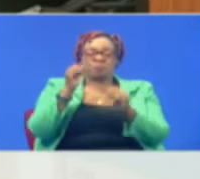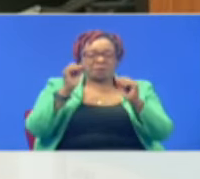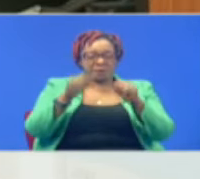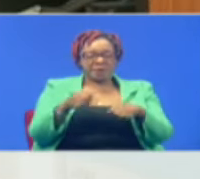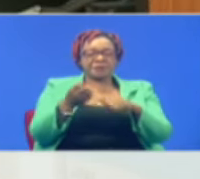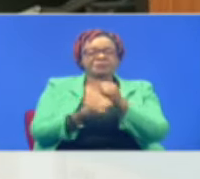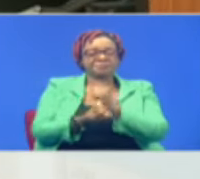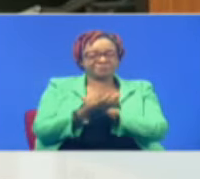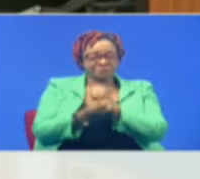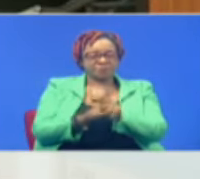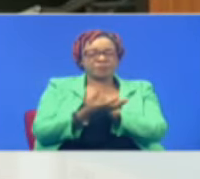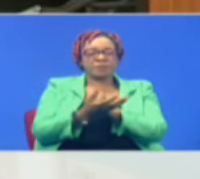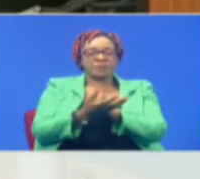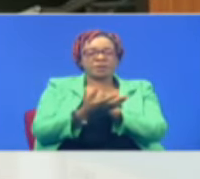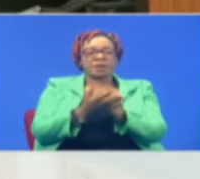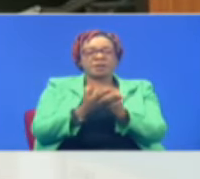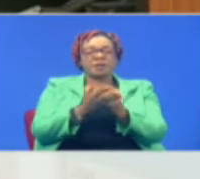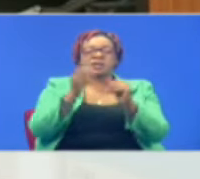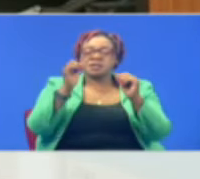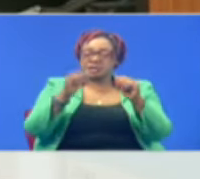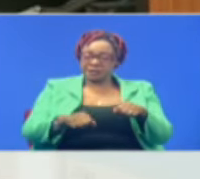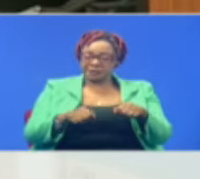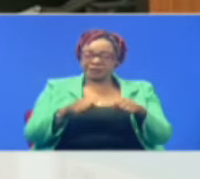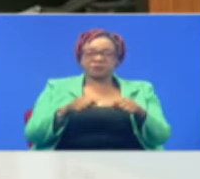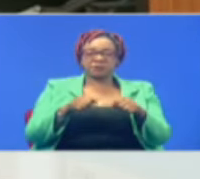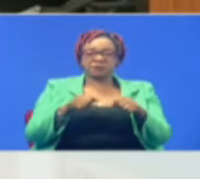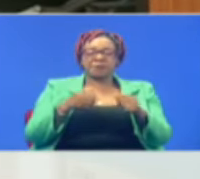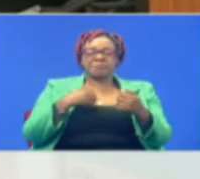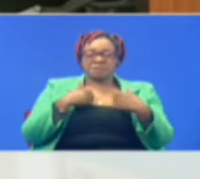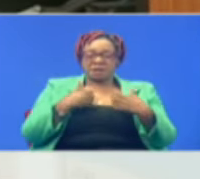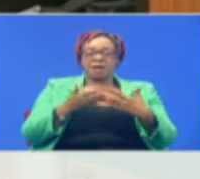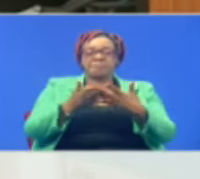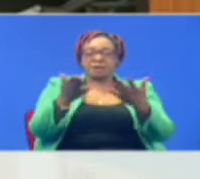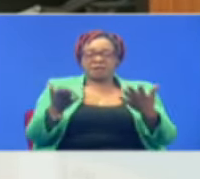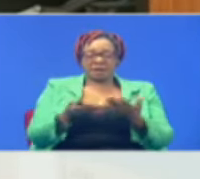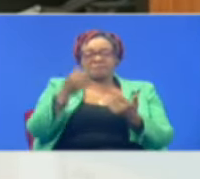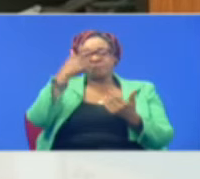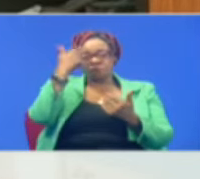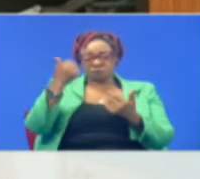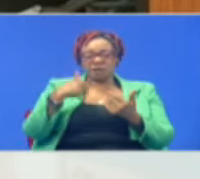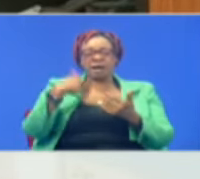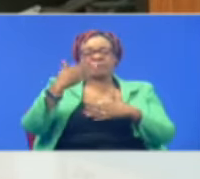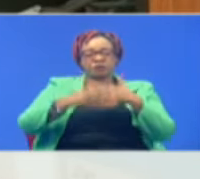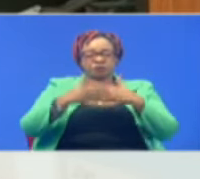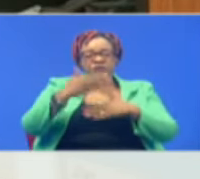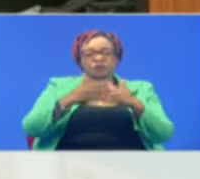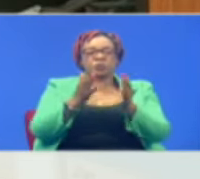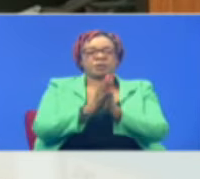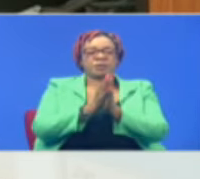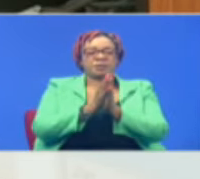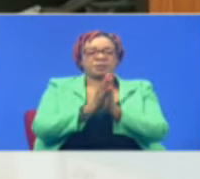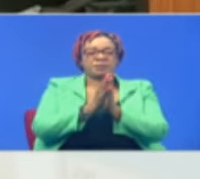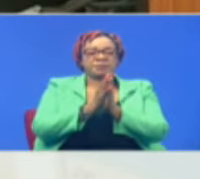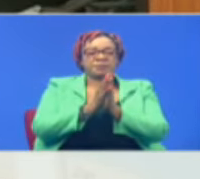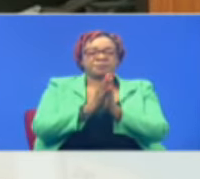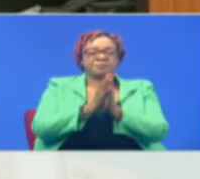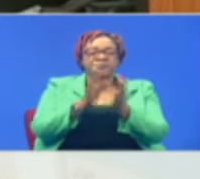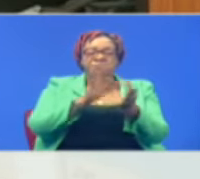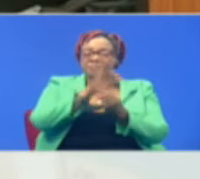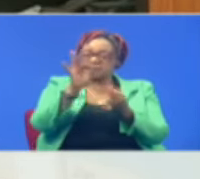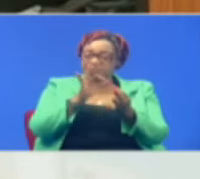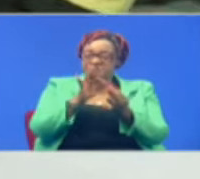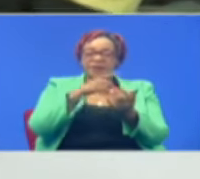they'll explain you, yes, I'm to you that I'm here because I'm associated with a certain